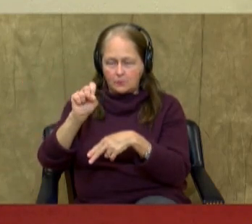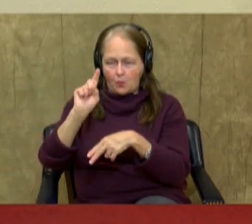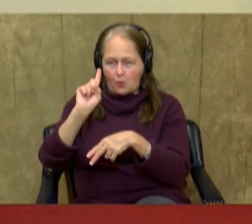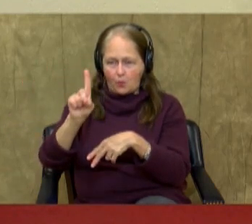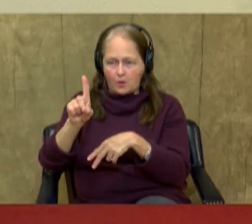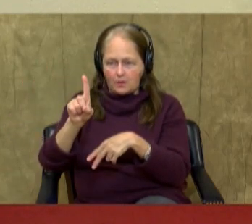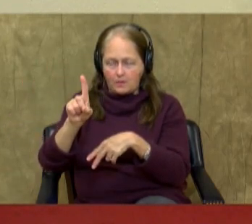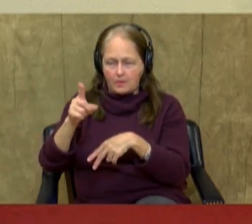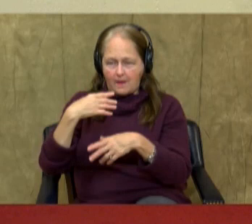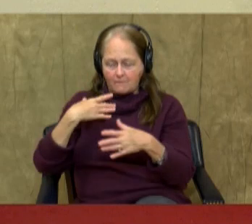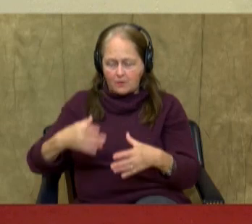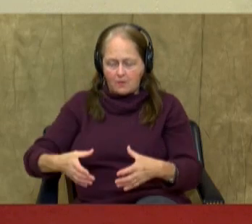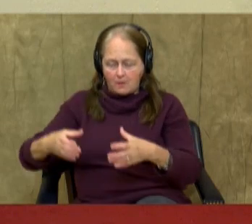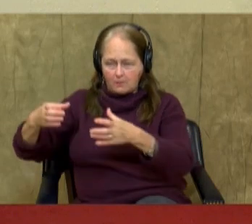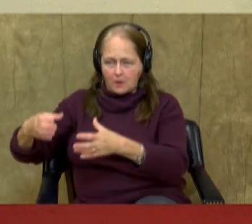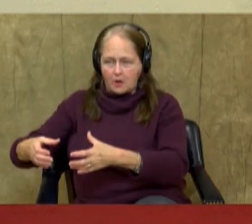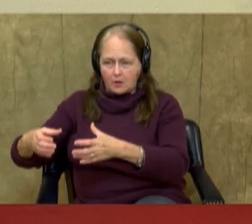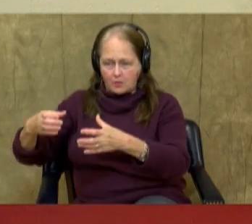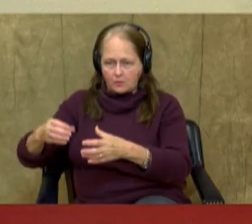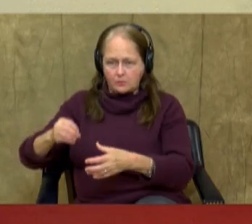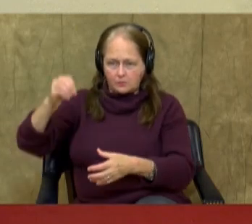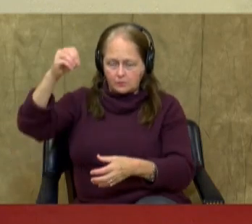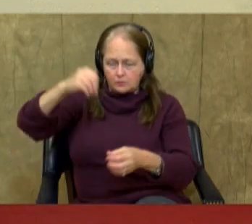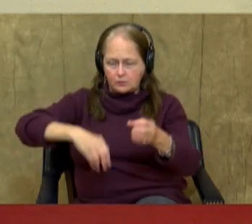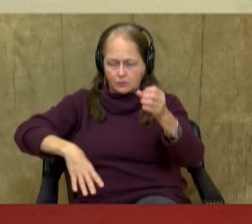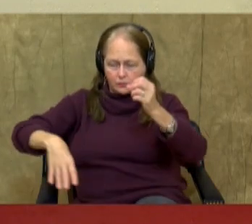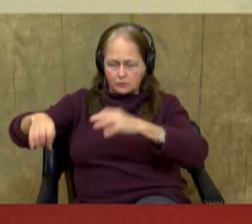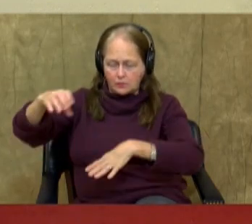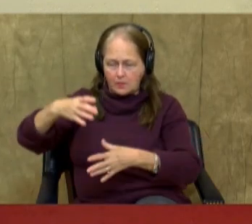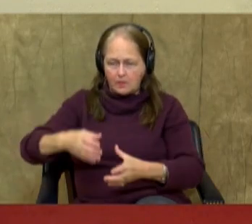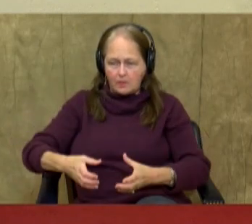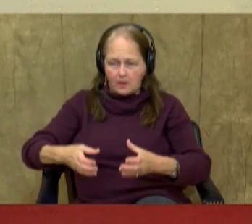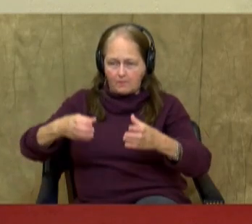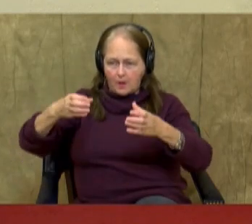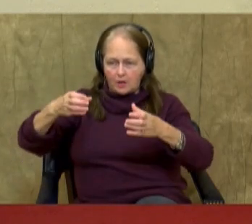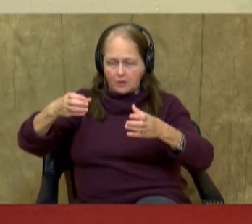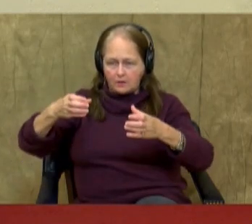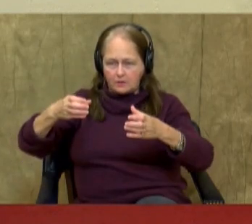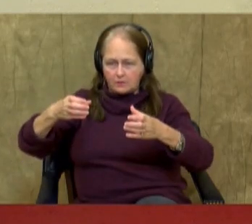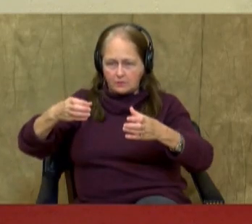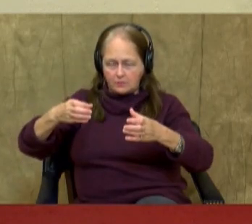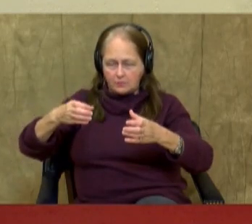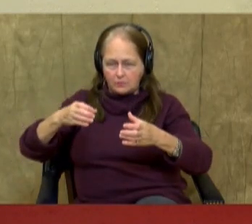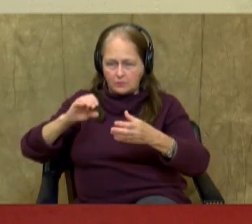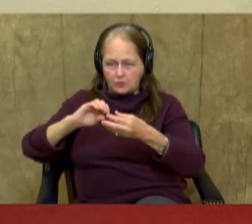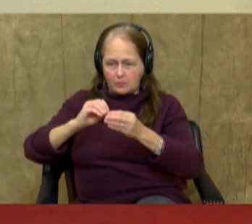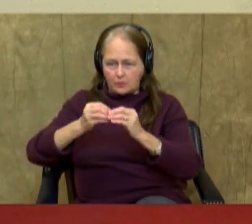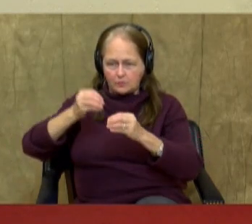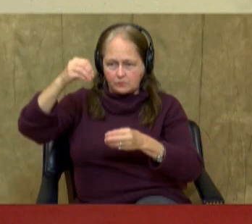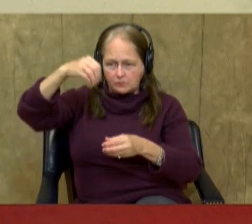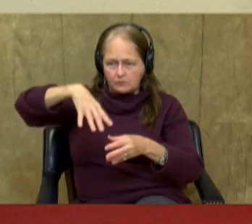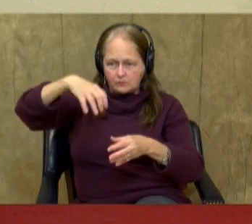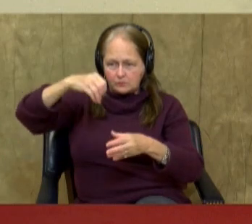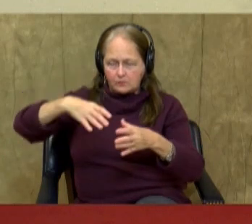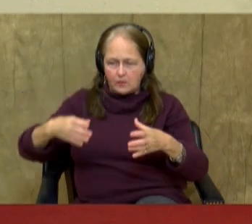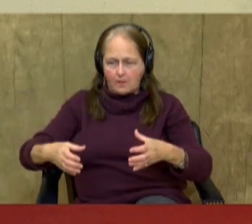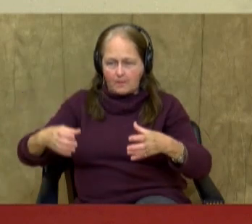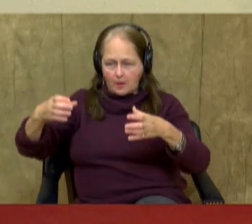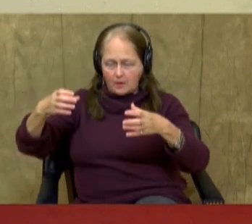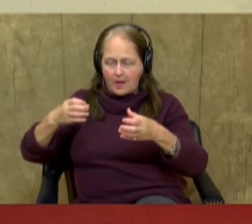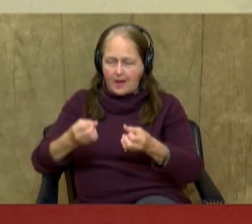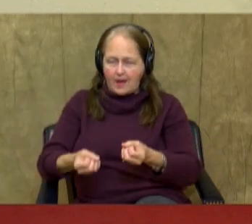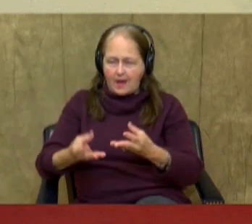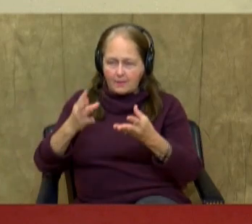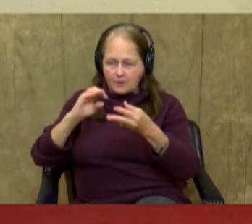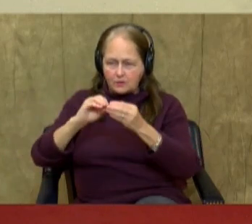like if you had a bucket and you were dropping the numbers in the bucket that go in that range. So but how many numbers do we